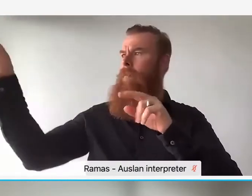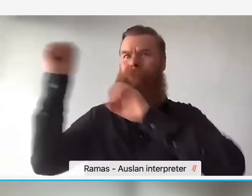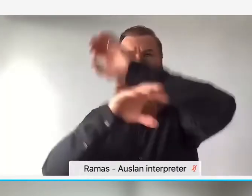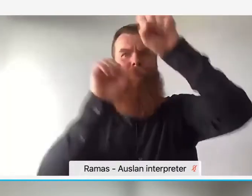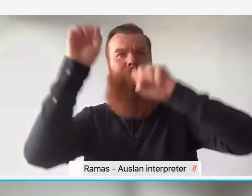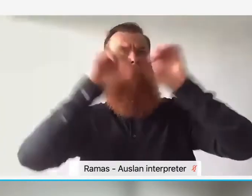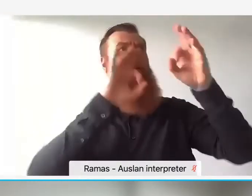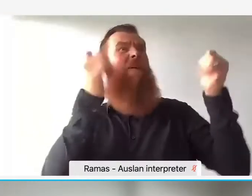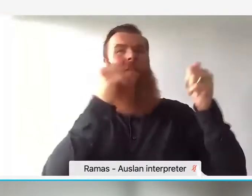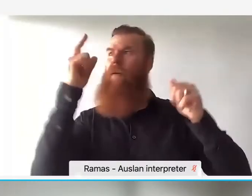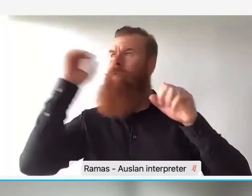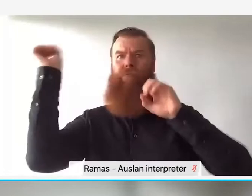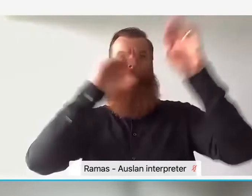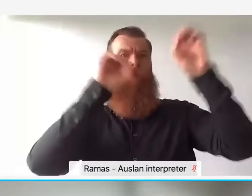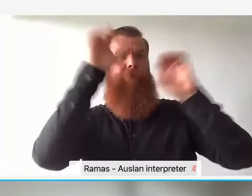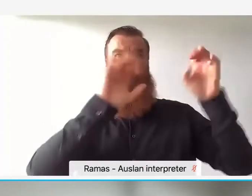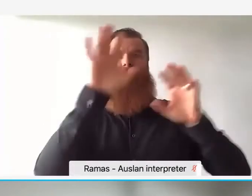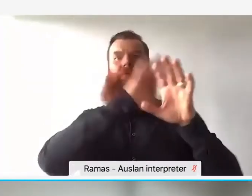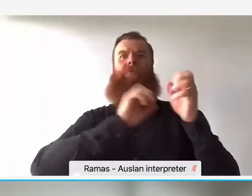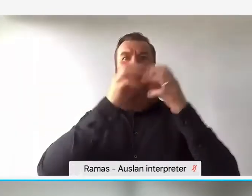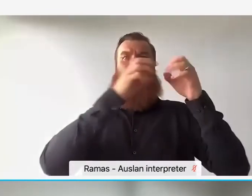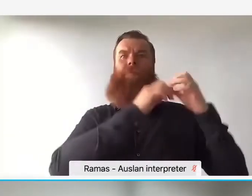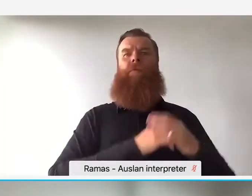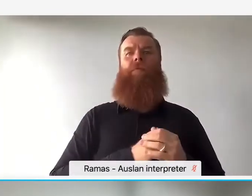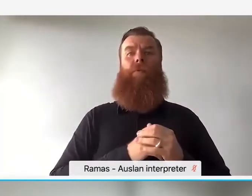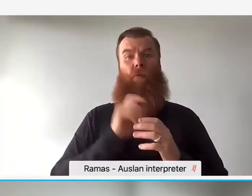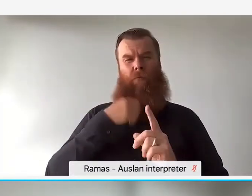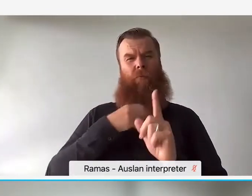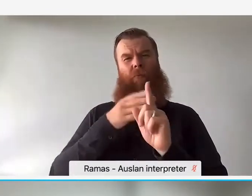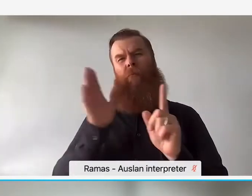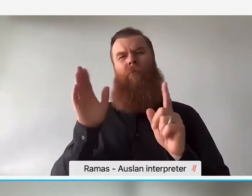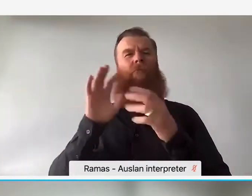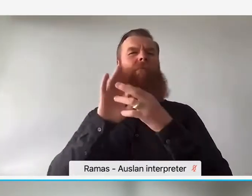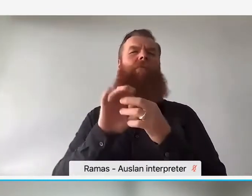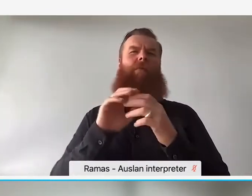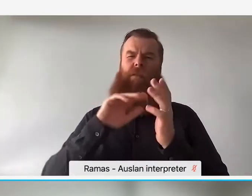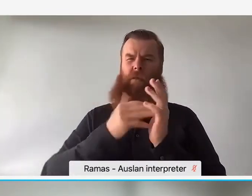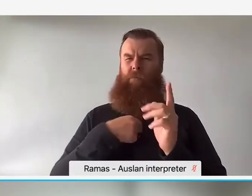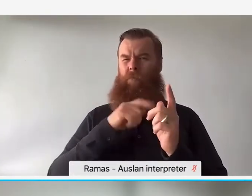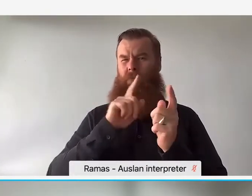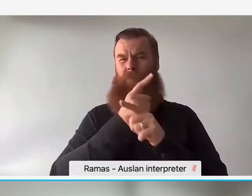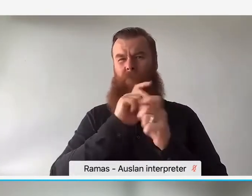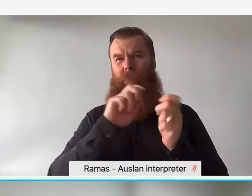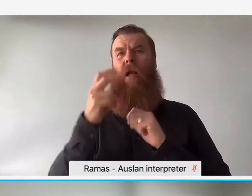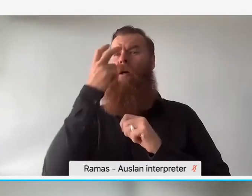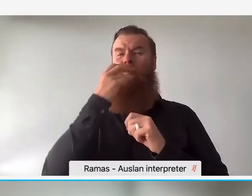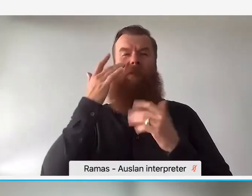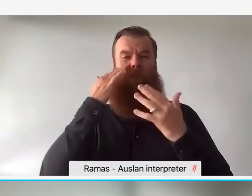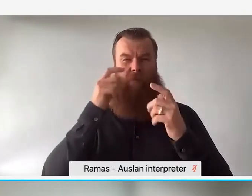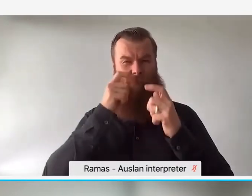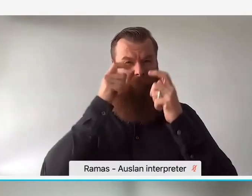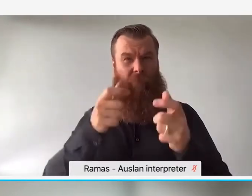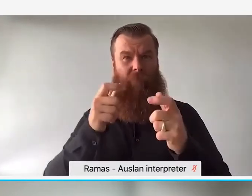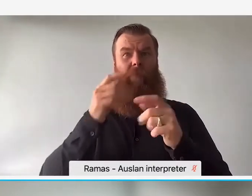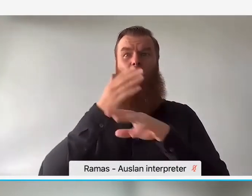just to deviate from my prepared remarks, I note that right now, aged care workers are working in Australia under the